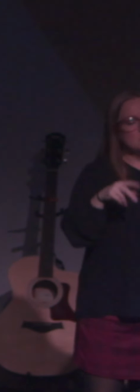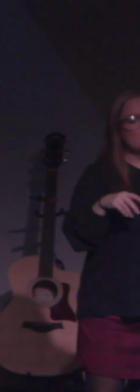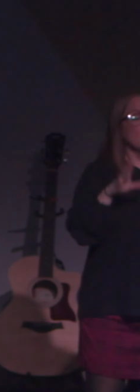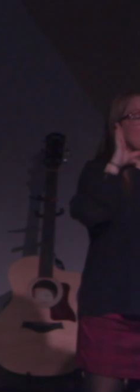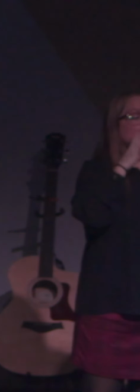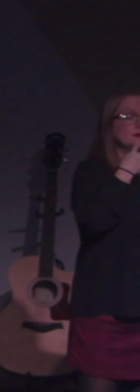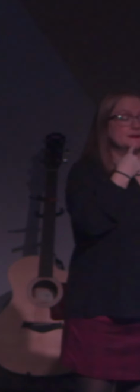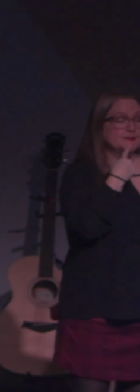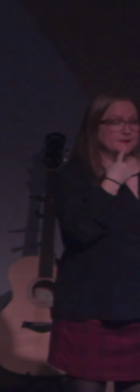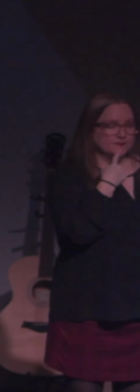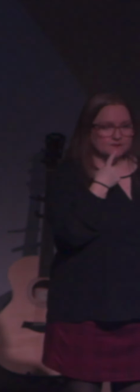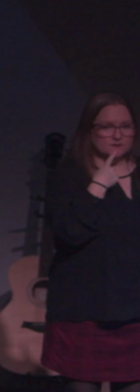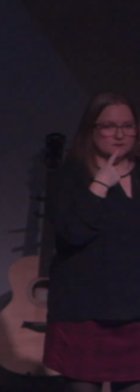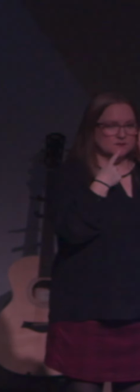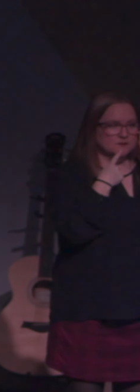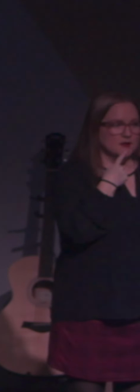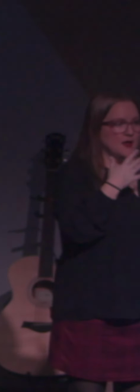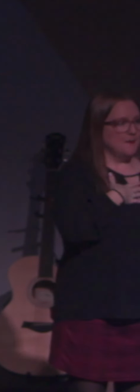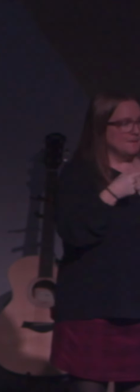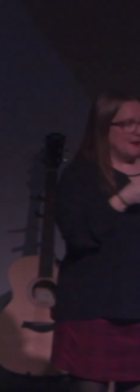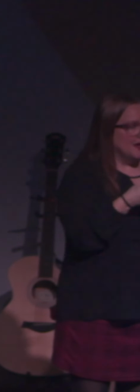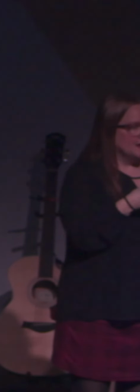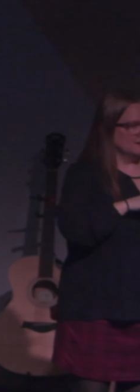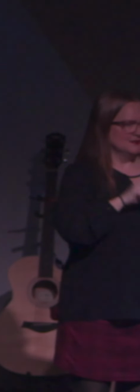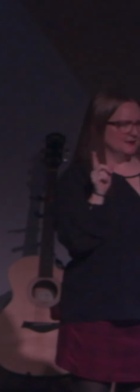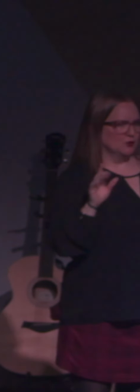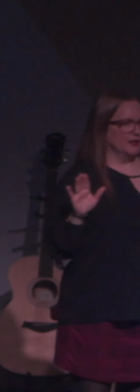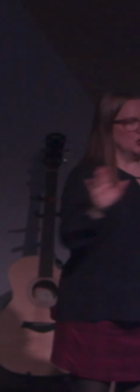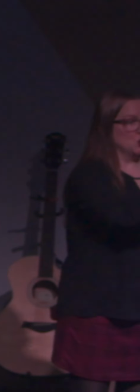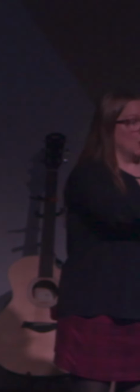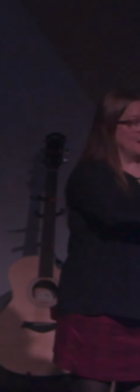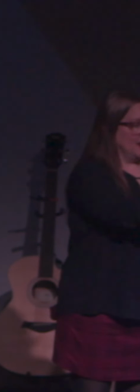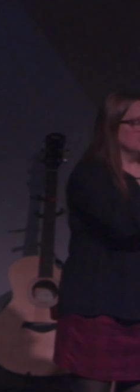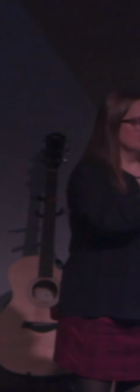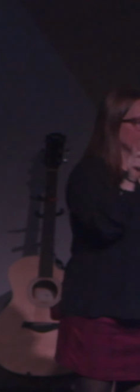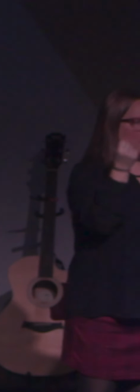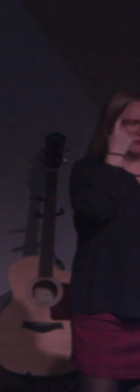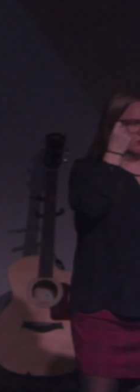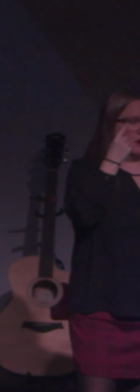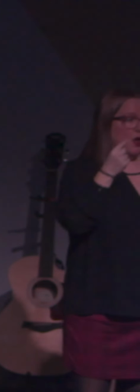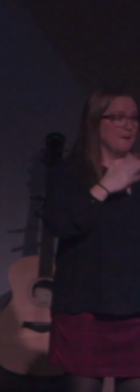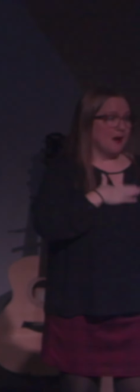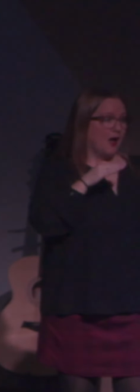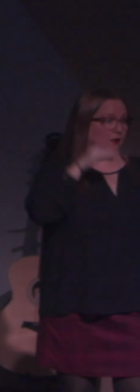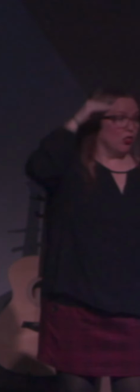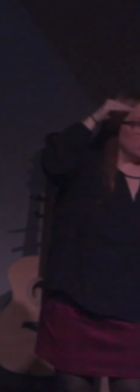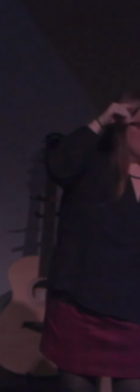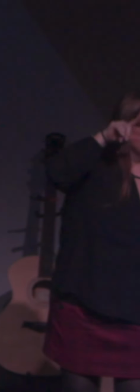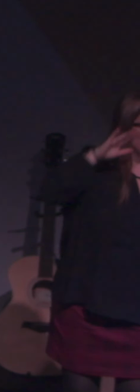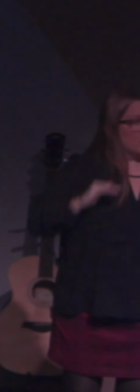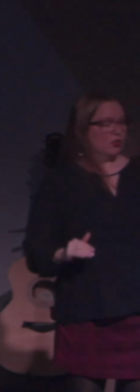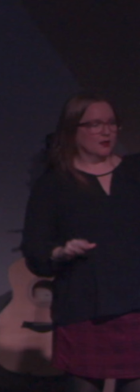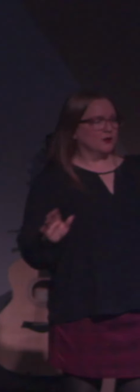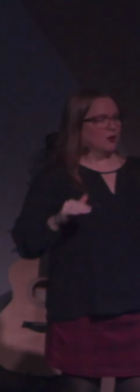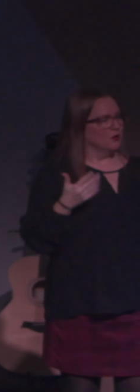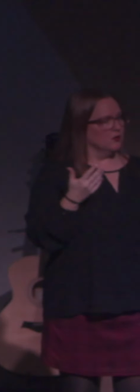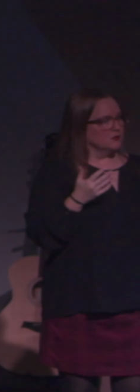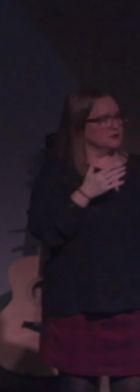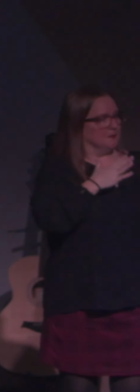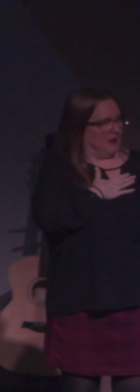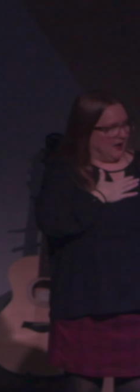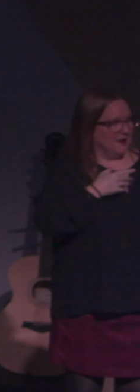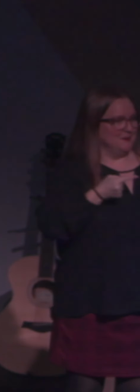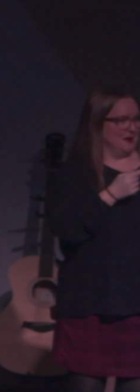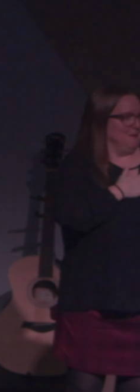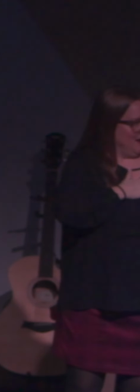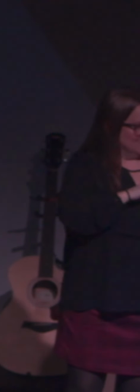say this, my pain's different from your pain, and I would never think that I'm more or less than anyone else, but this is my story. This is my